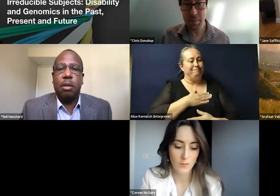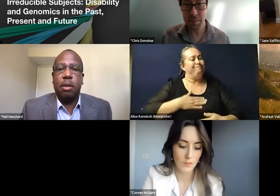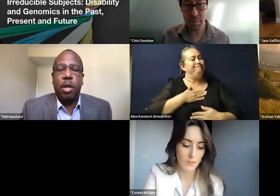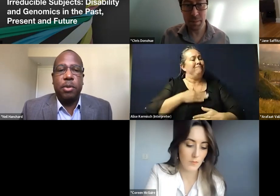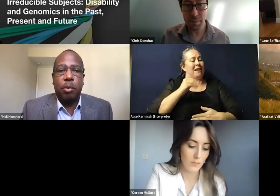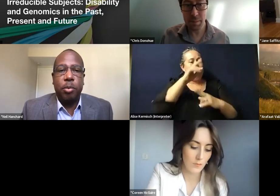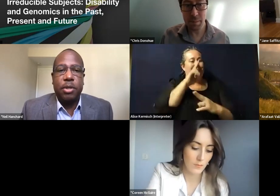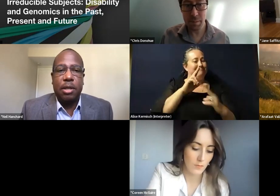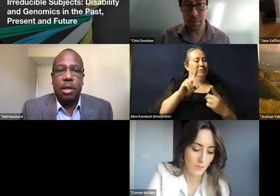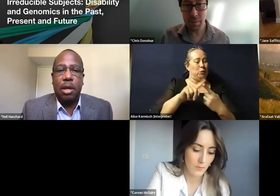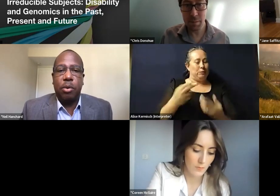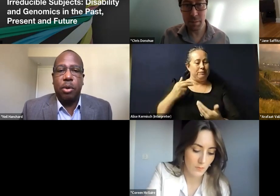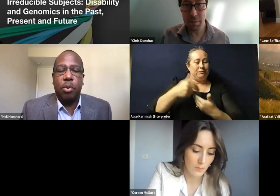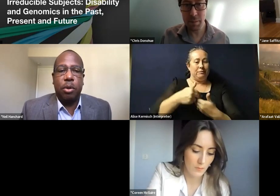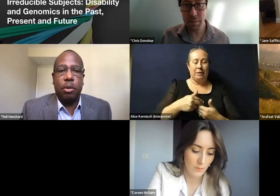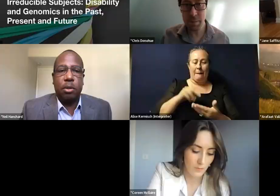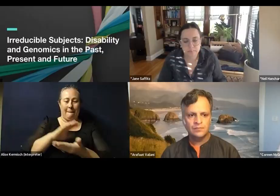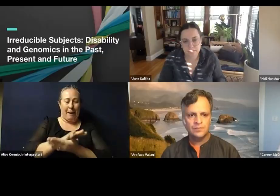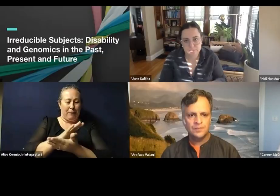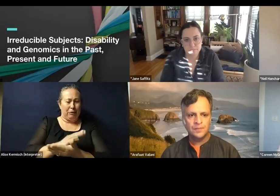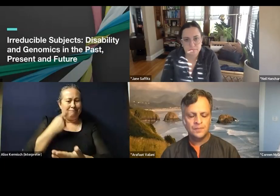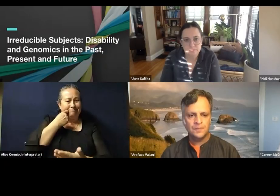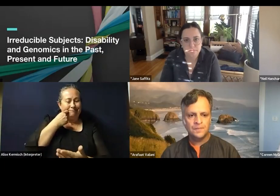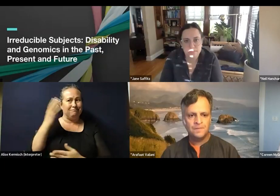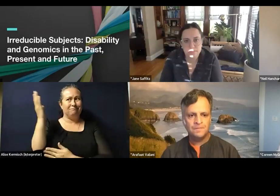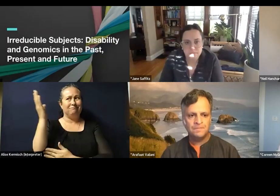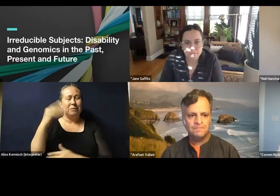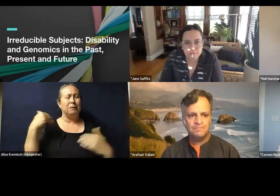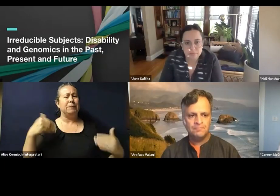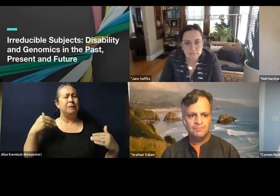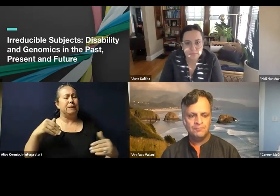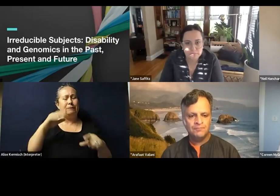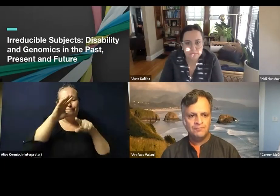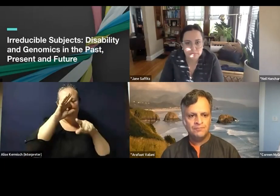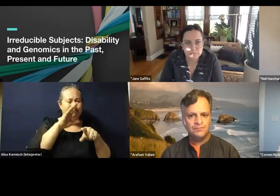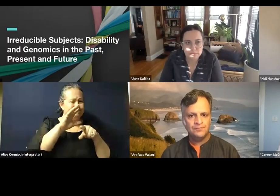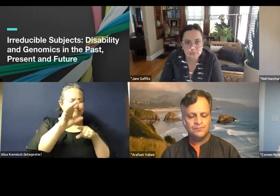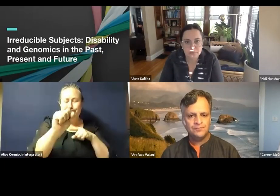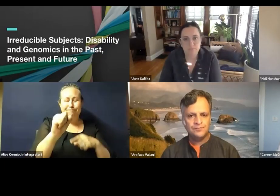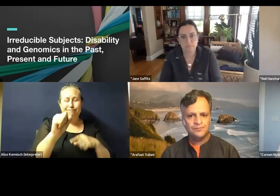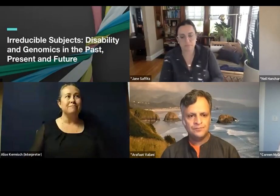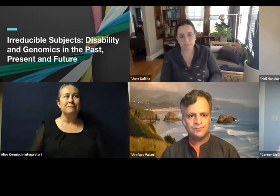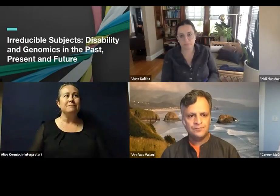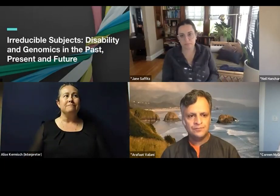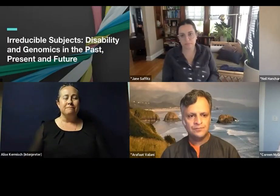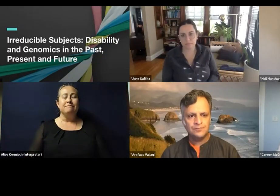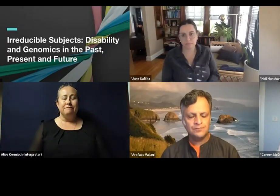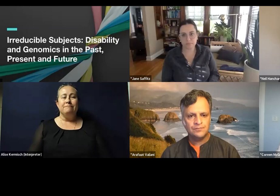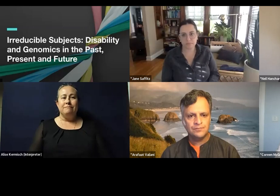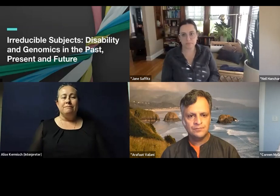The papers that were presented today were just truly astounding and really